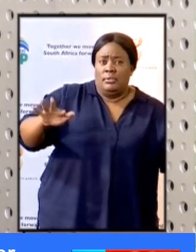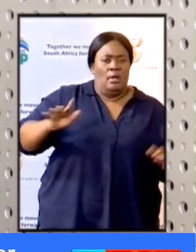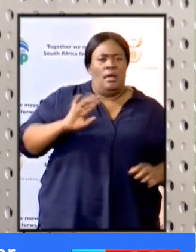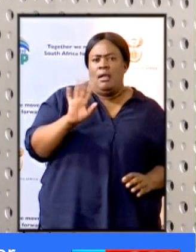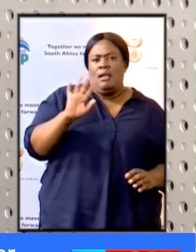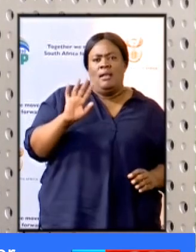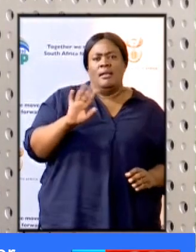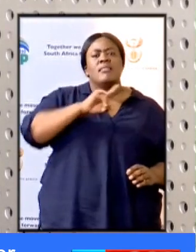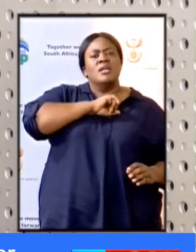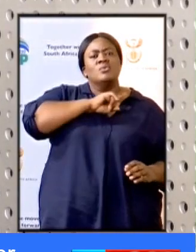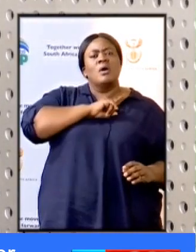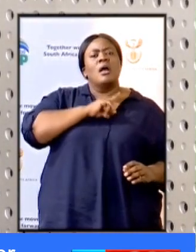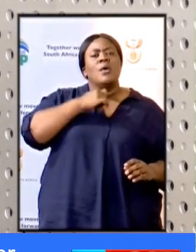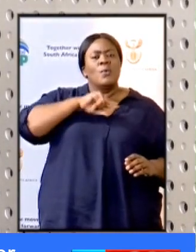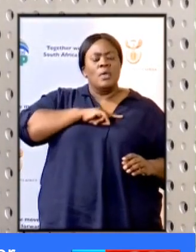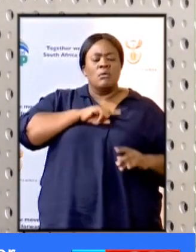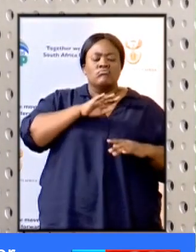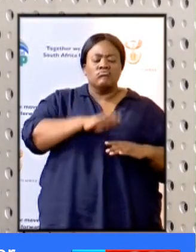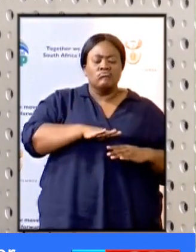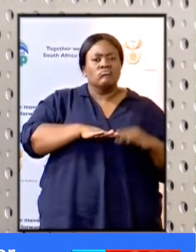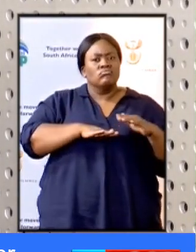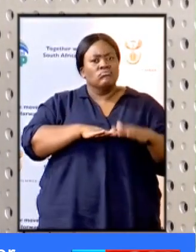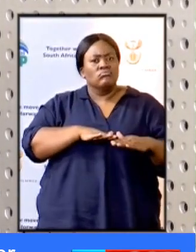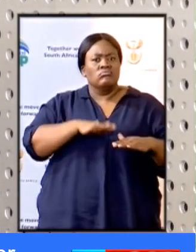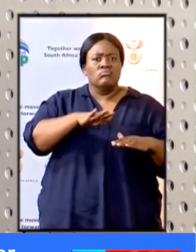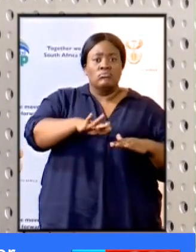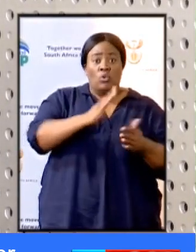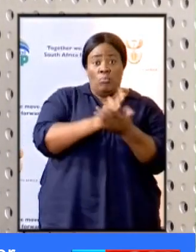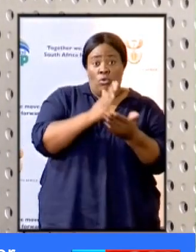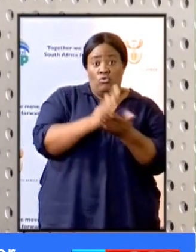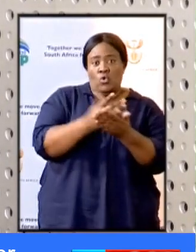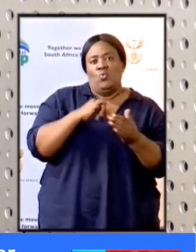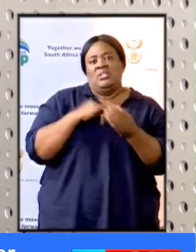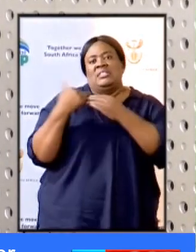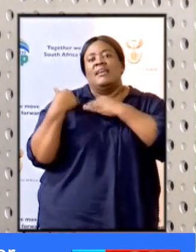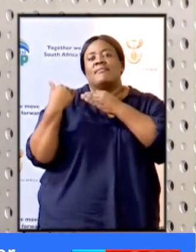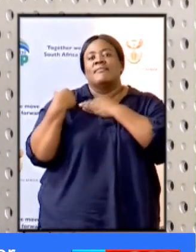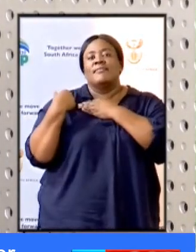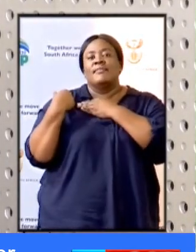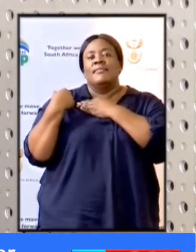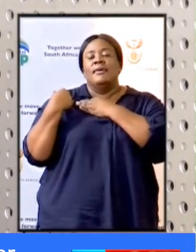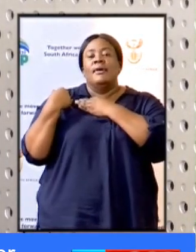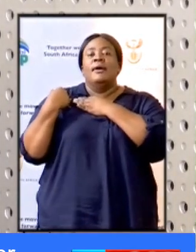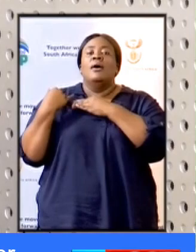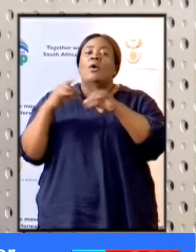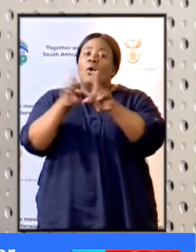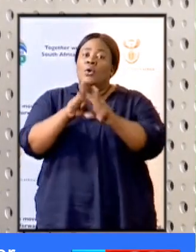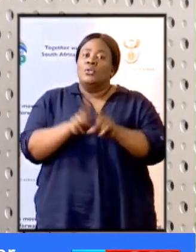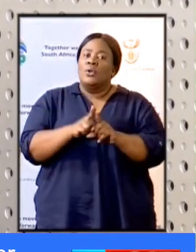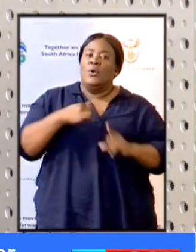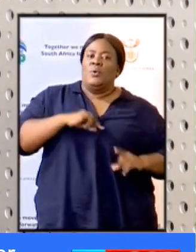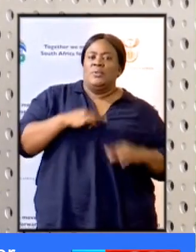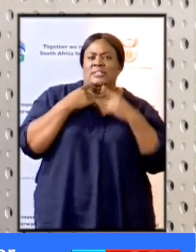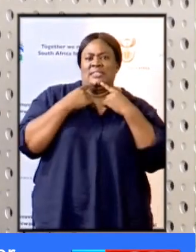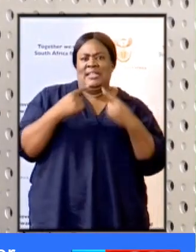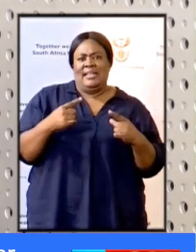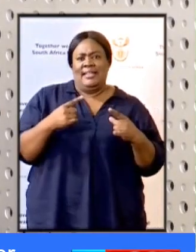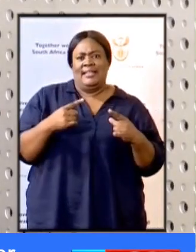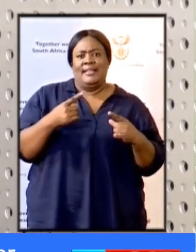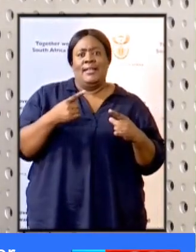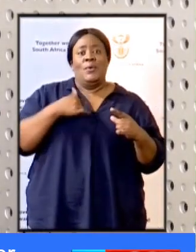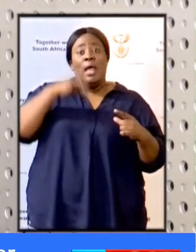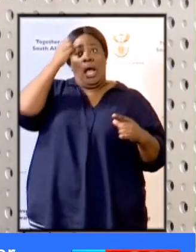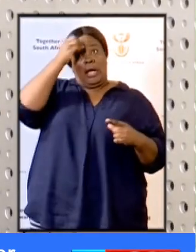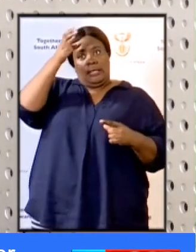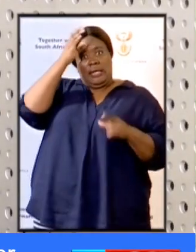kancane ukwenza sure ukuthi we are safe. But on the other hand, we also say we have to protect the